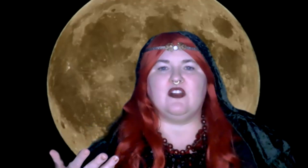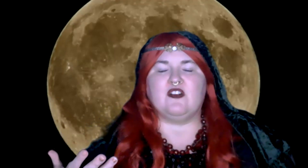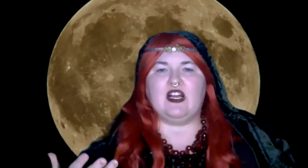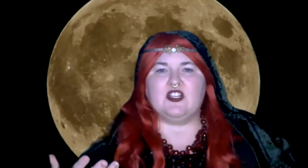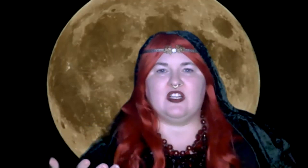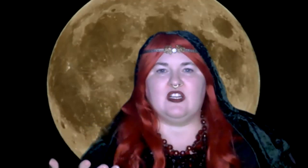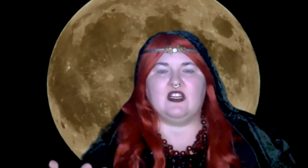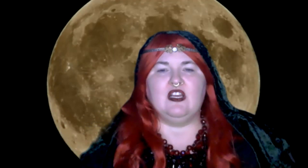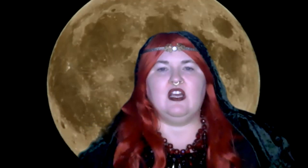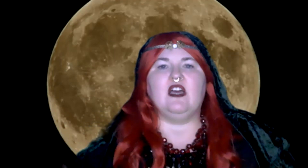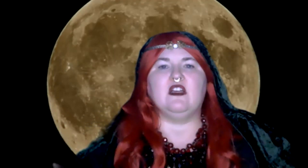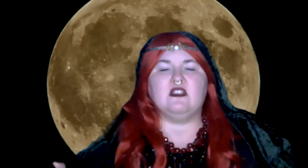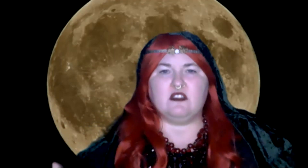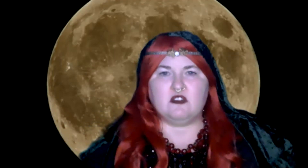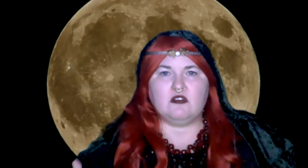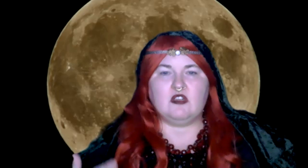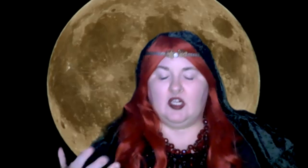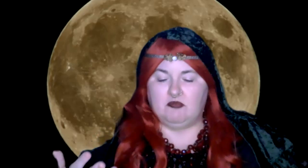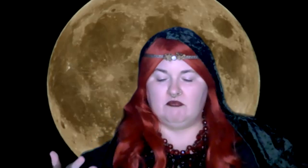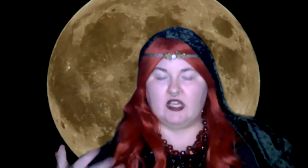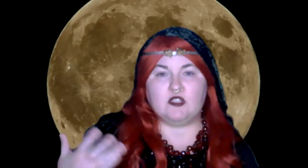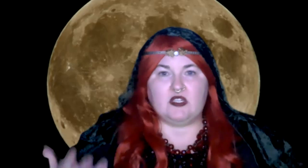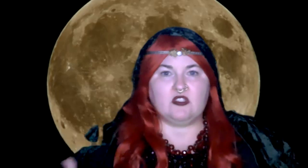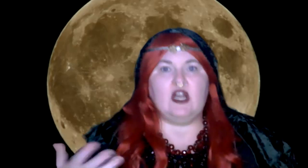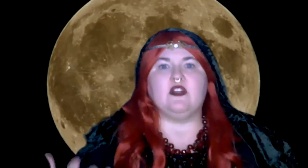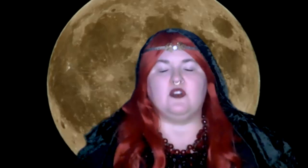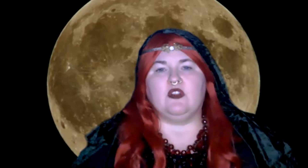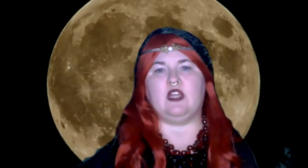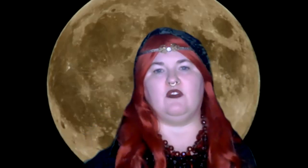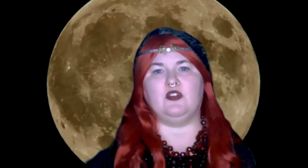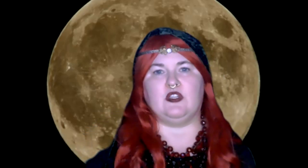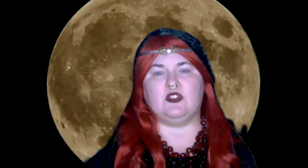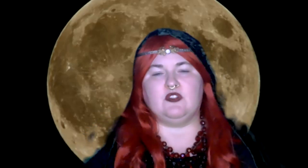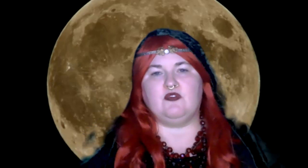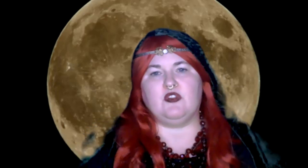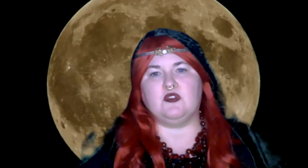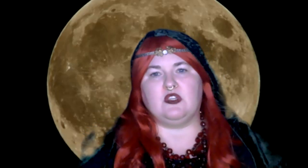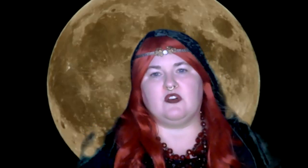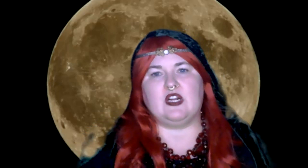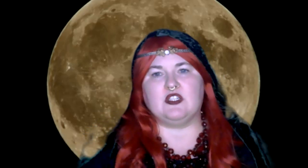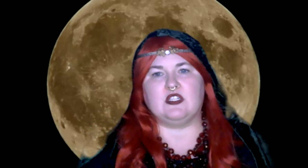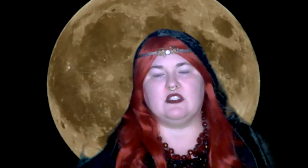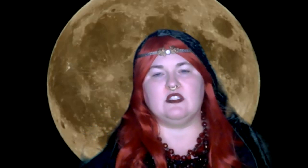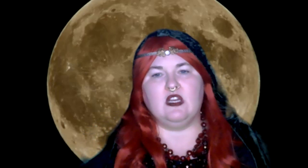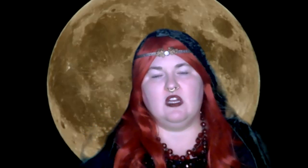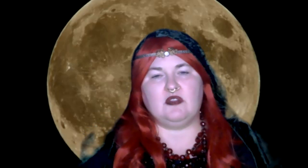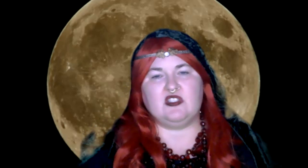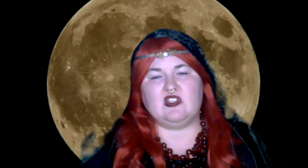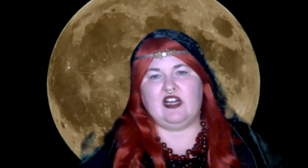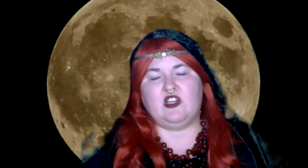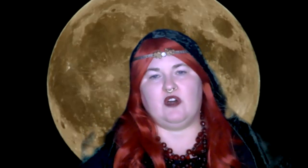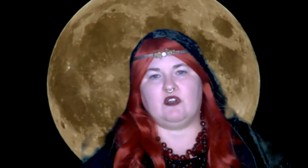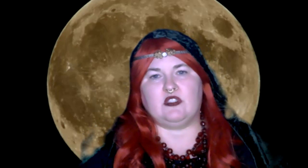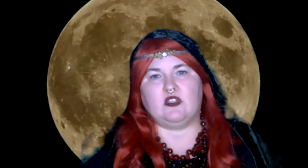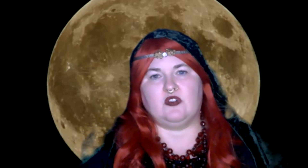that interaction, and express the gratitude and thankfulness for those interactions, because they're